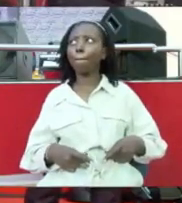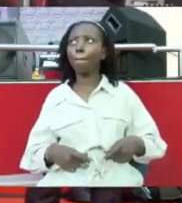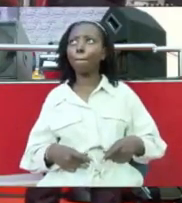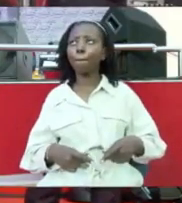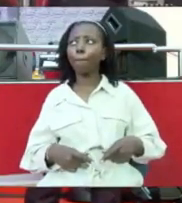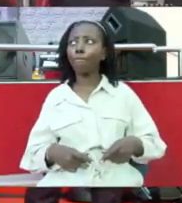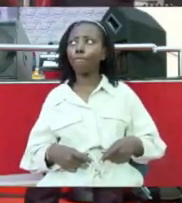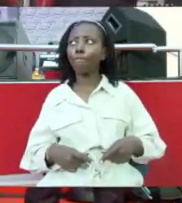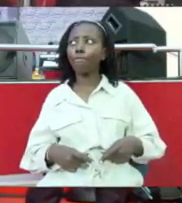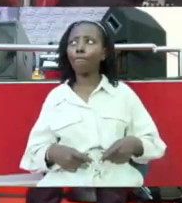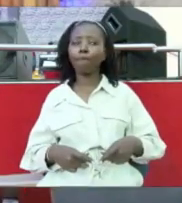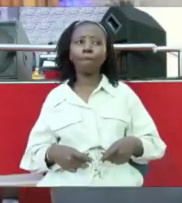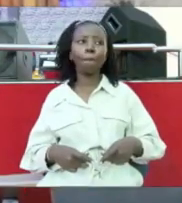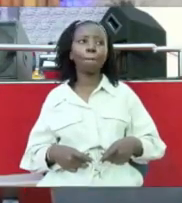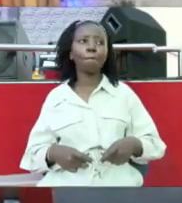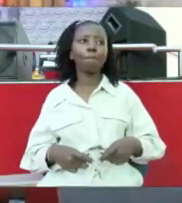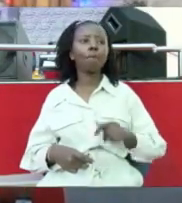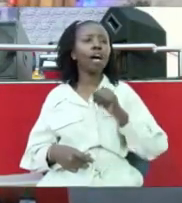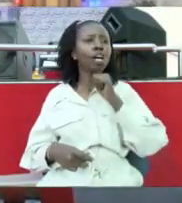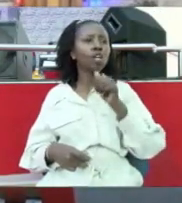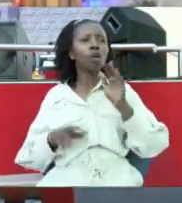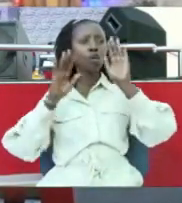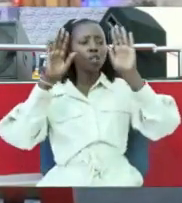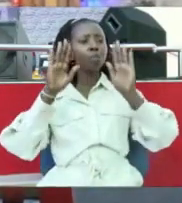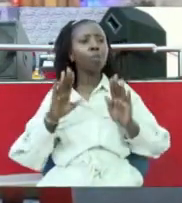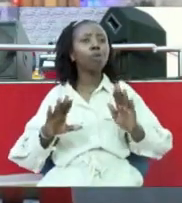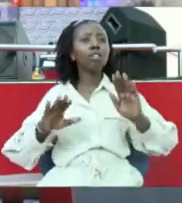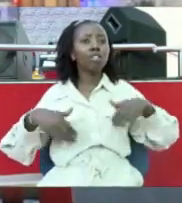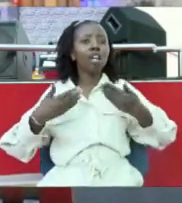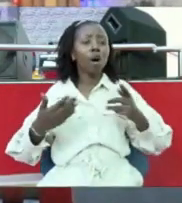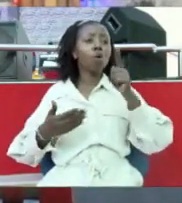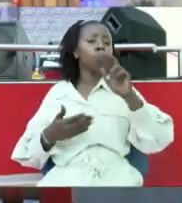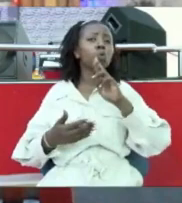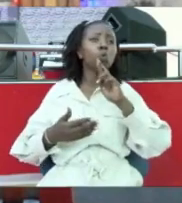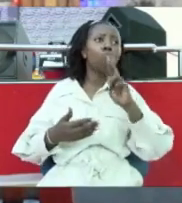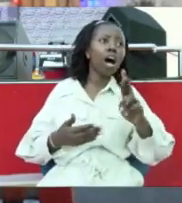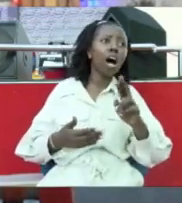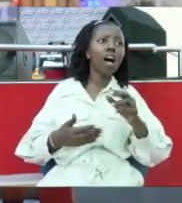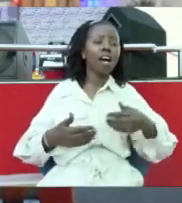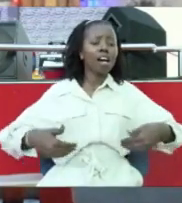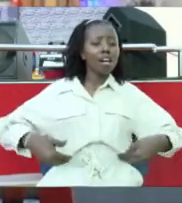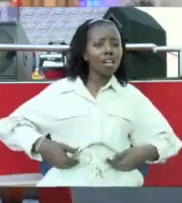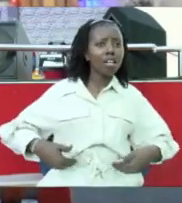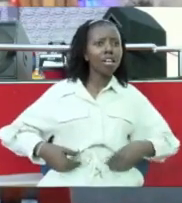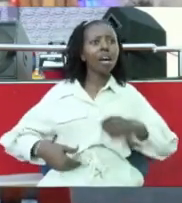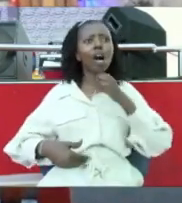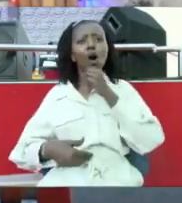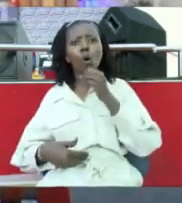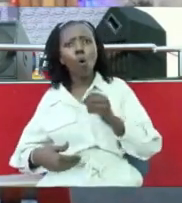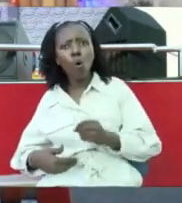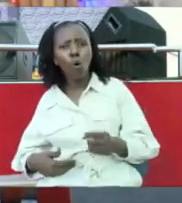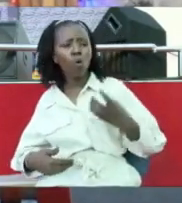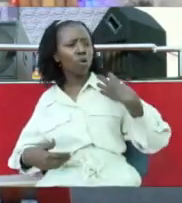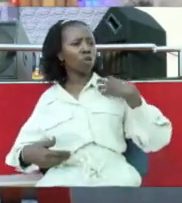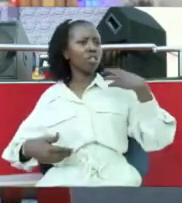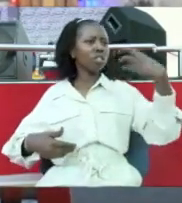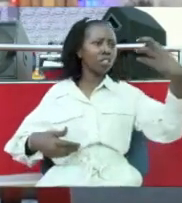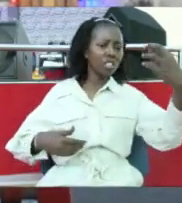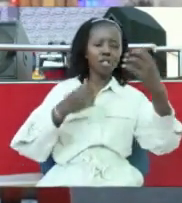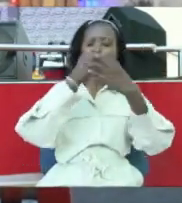you are, it is to the young, to the old, to the rich, and to the